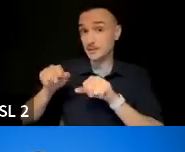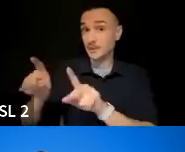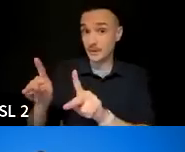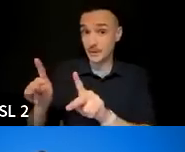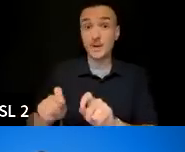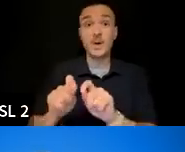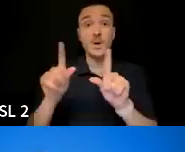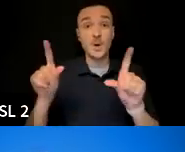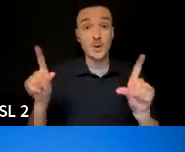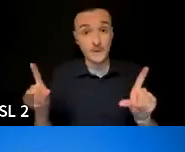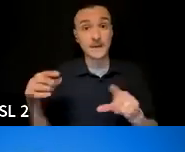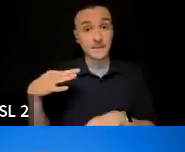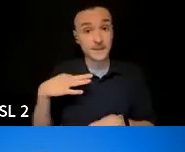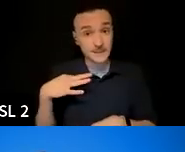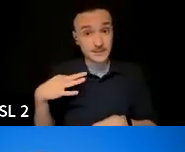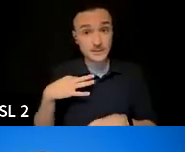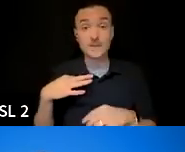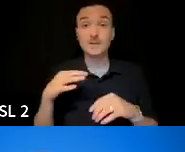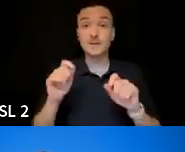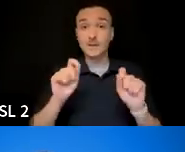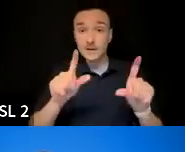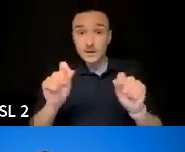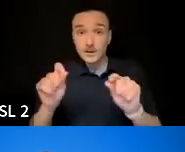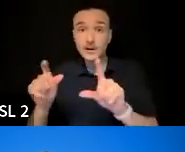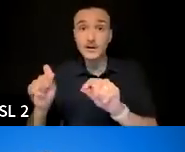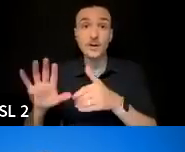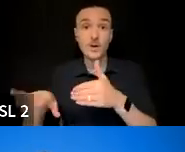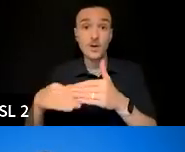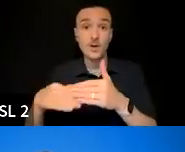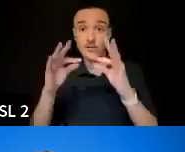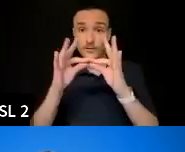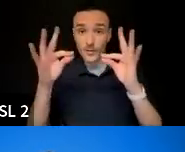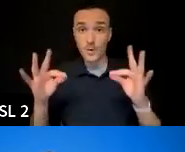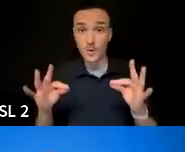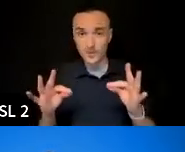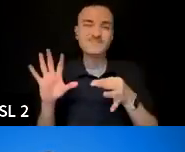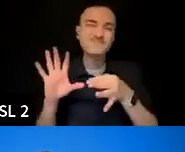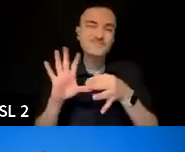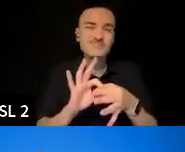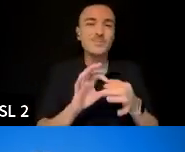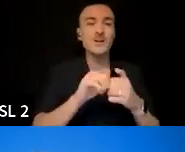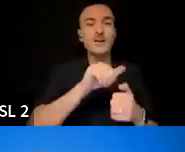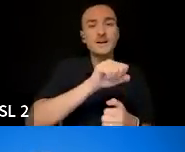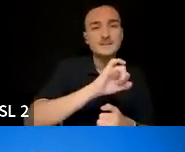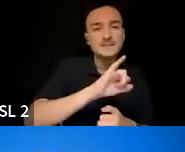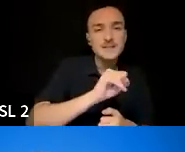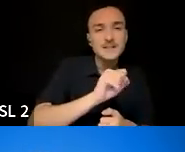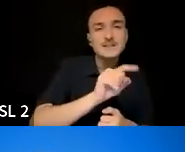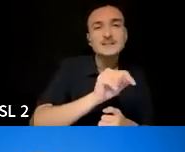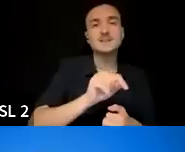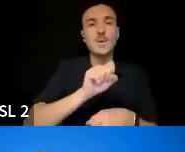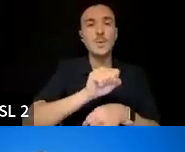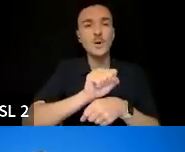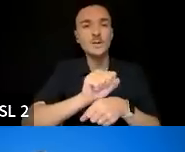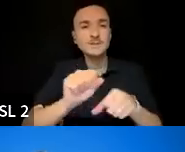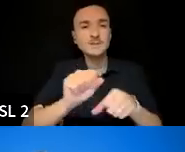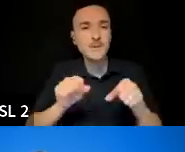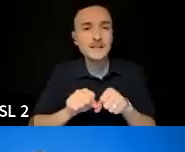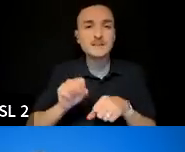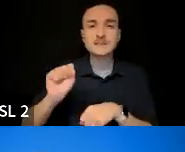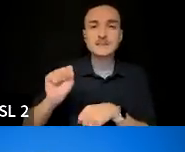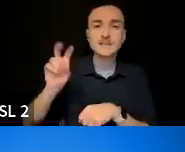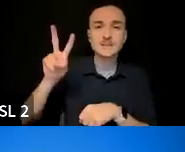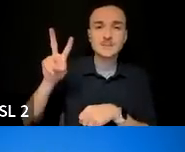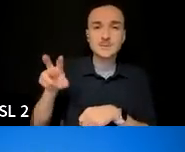forms, using one of the submission methods that we mentioned, the NIH Assist, Grants.gov Workspace, or a systems-to-systems solution.